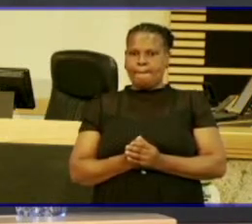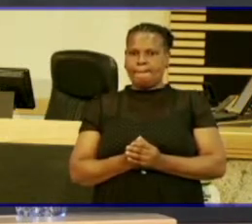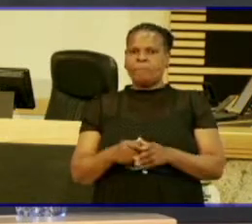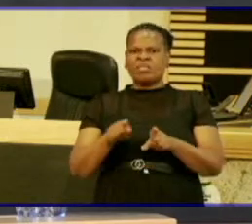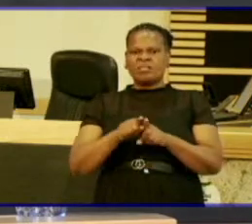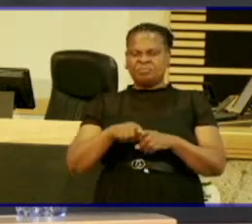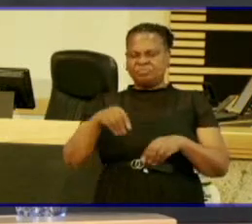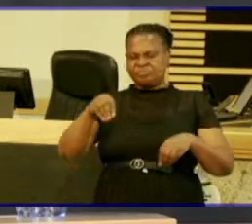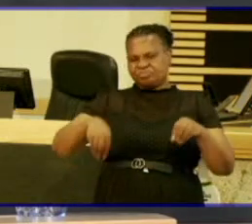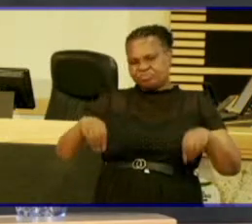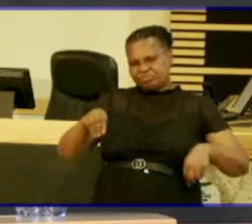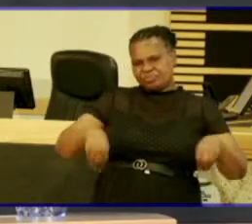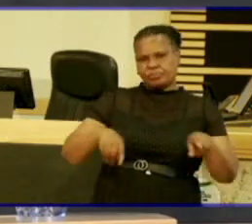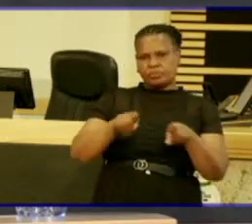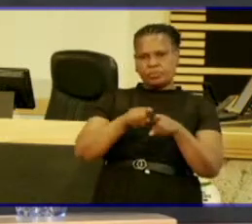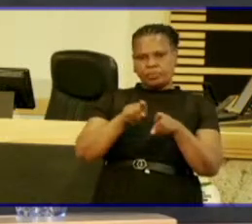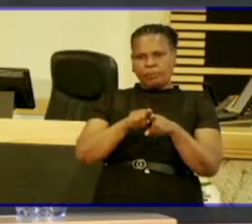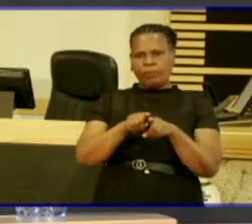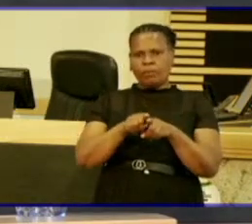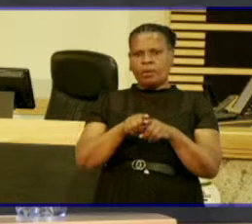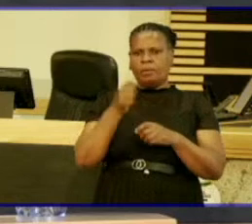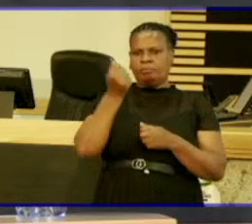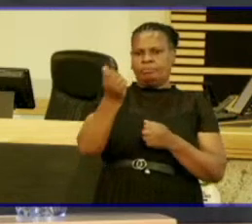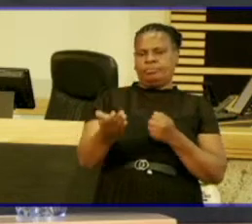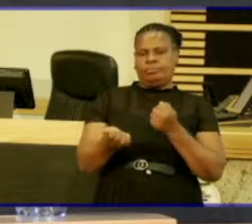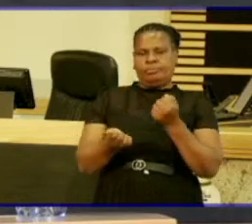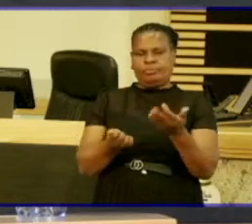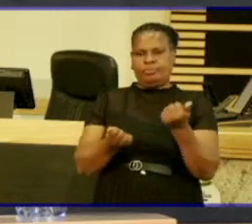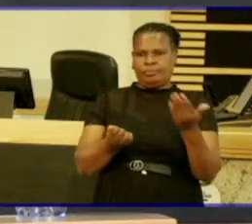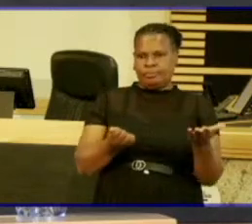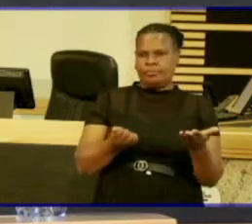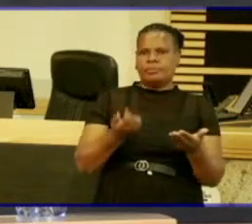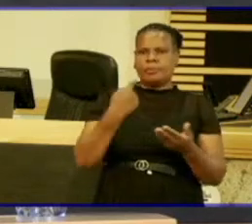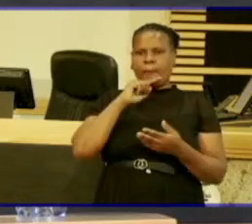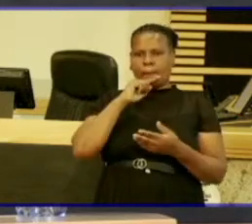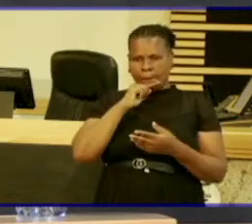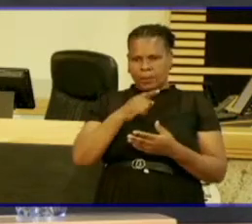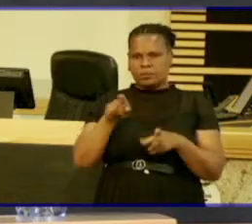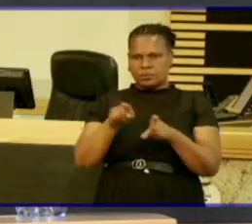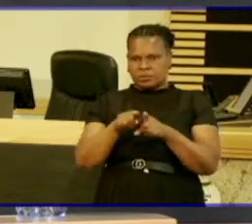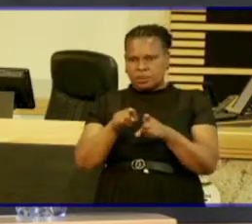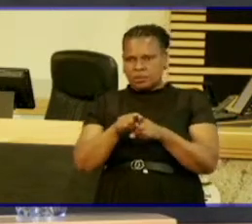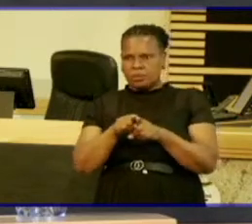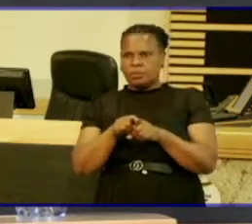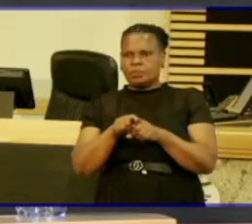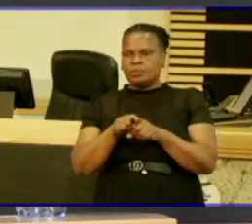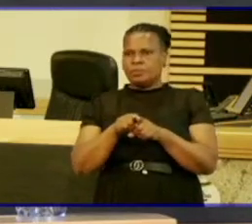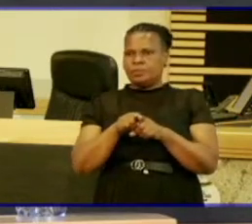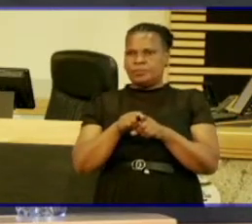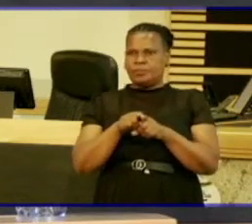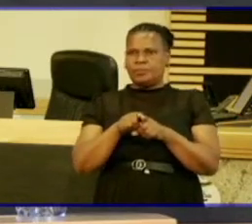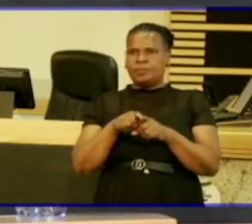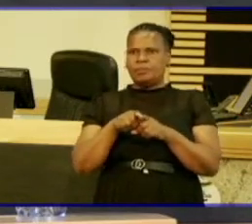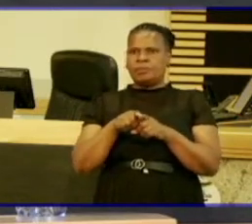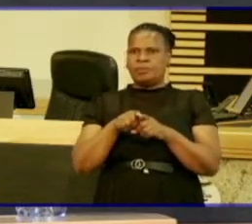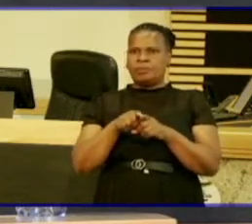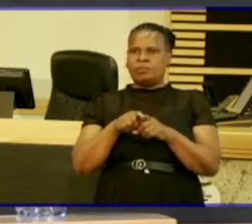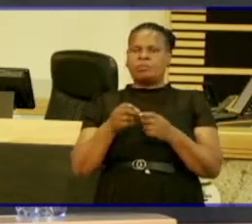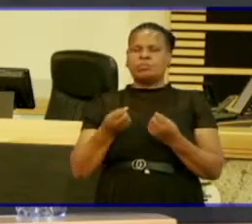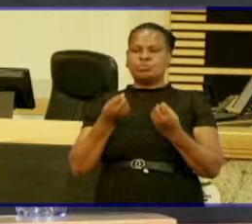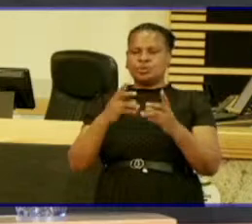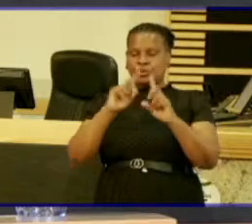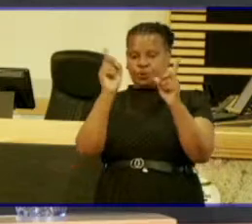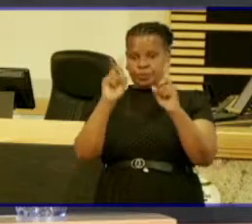corruption on PPE procurement, we acted swiftly on alleged cases that are within our scope and referred them to the